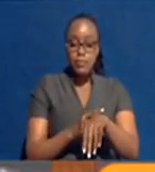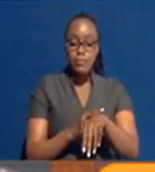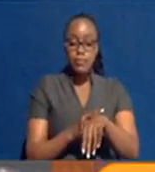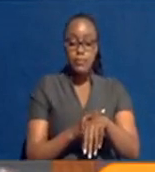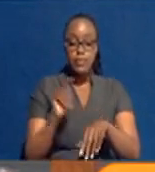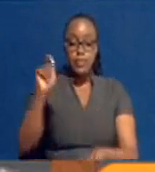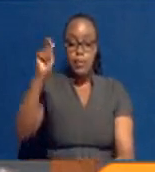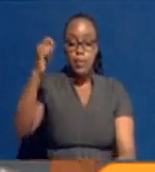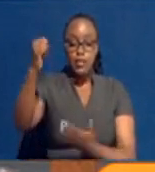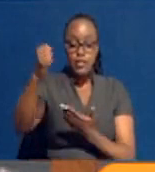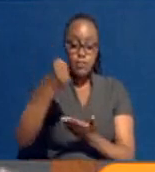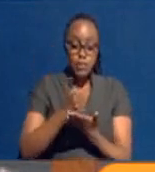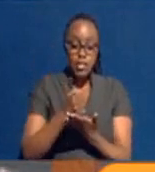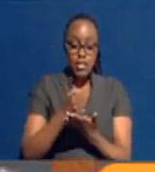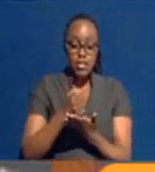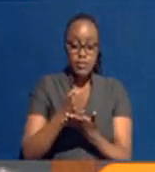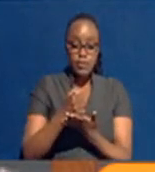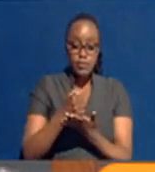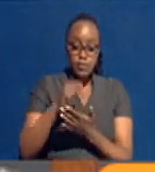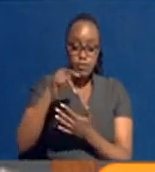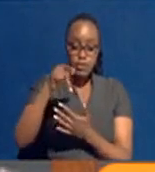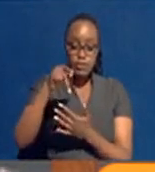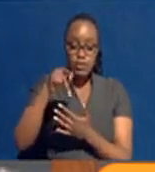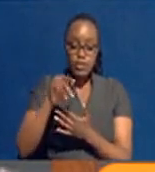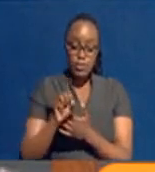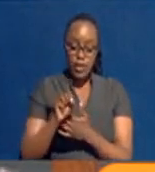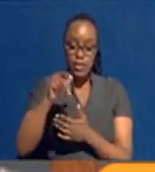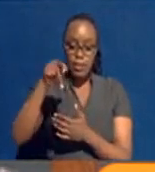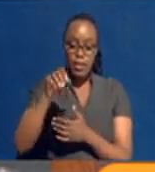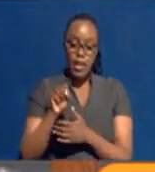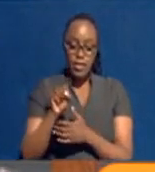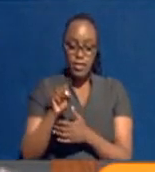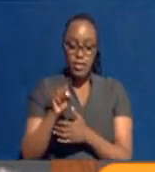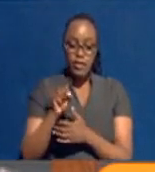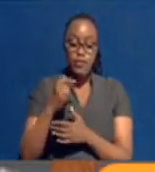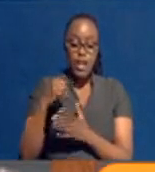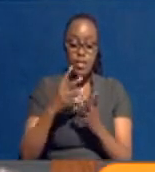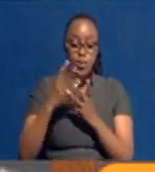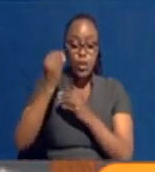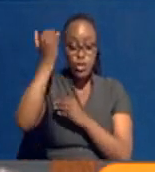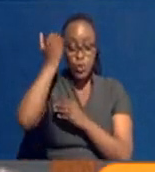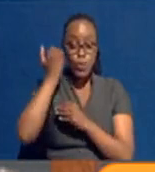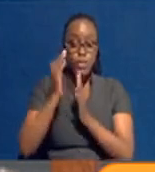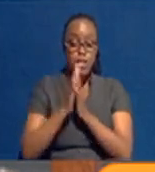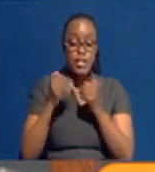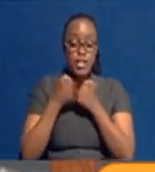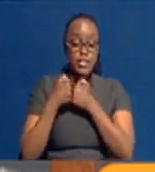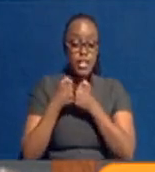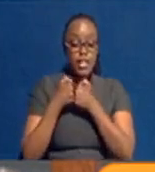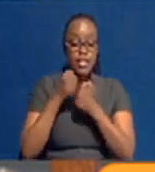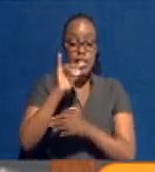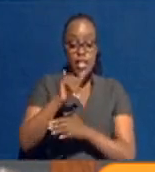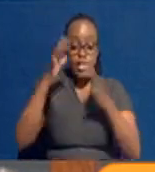The president appointed the principal secretaries, we went to court and we challenged that